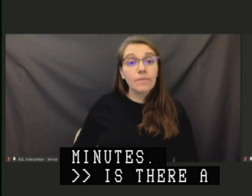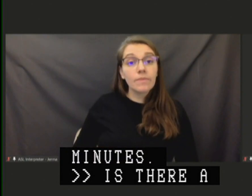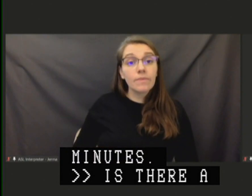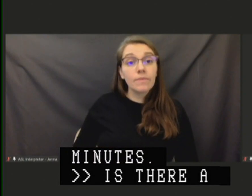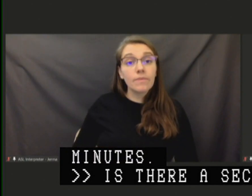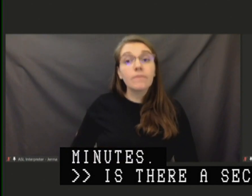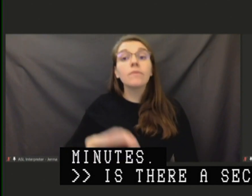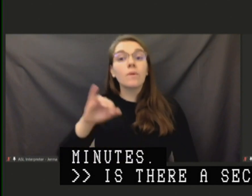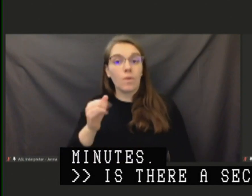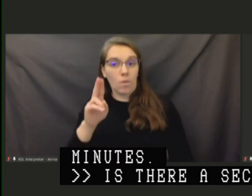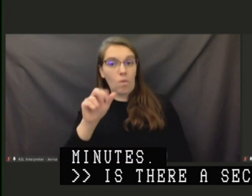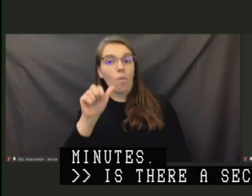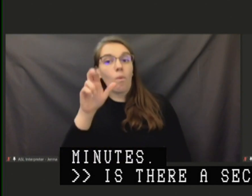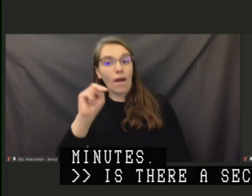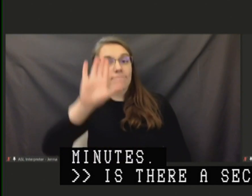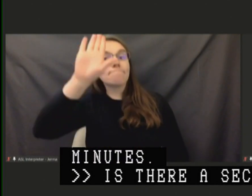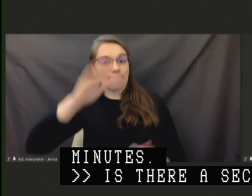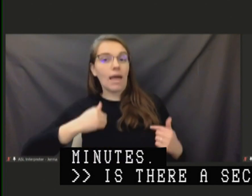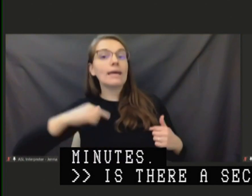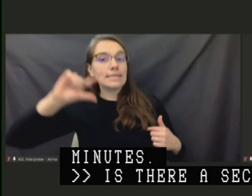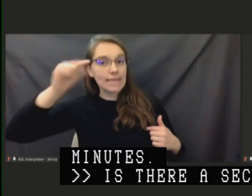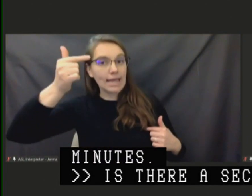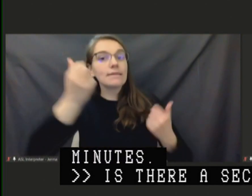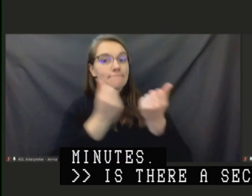This is Juan Ramirez. I second that motion.